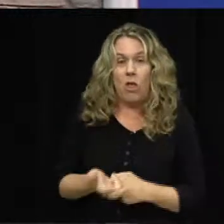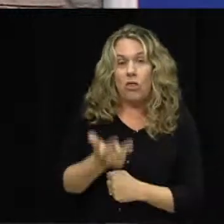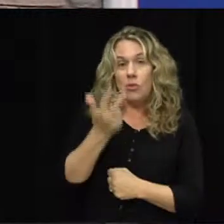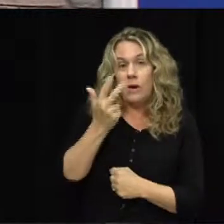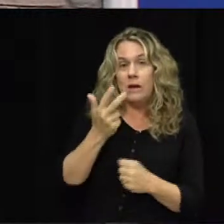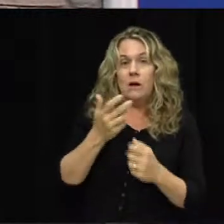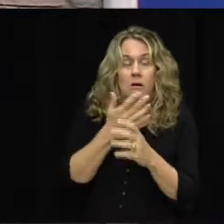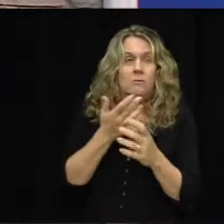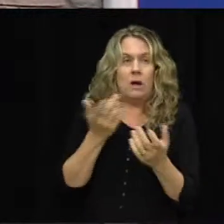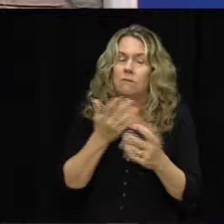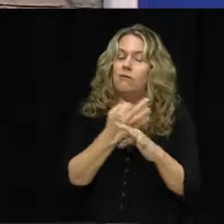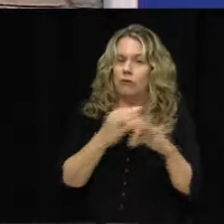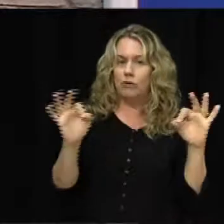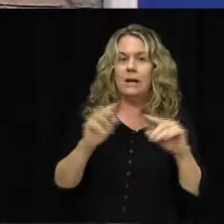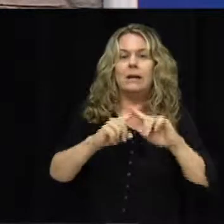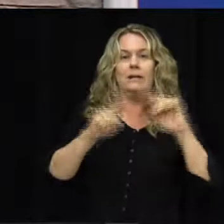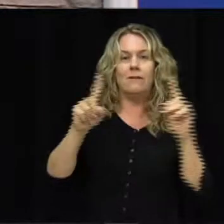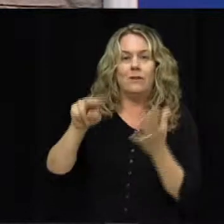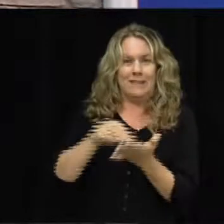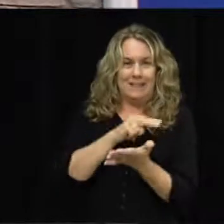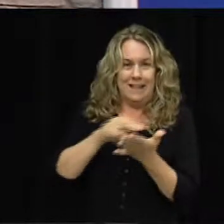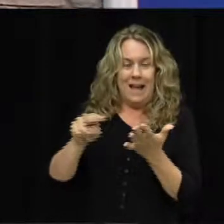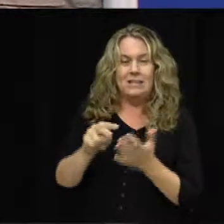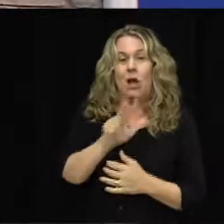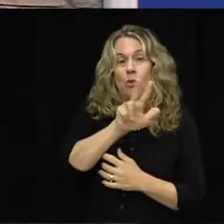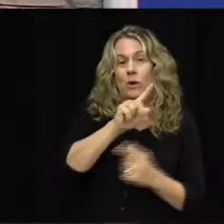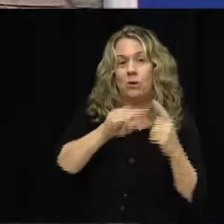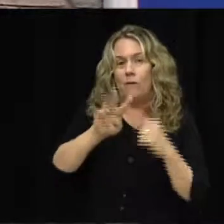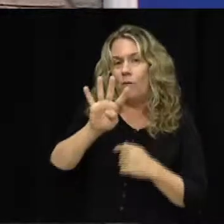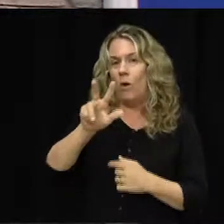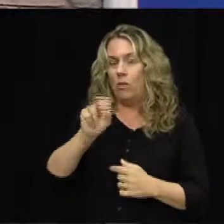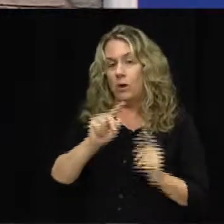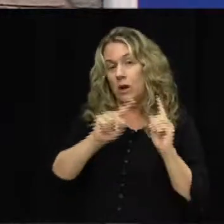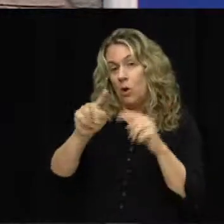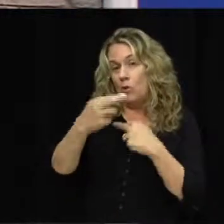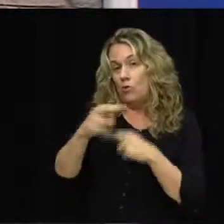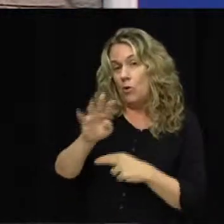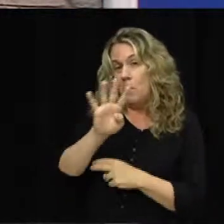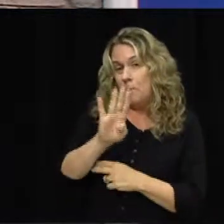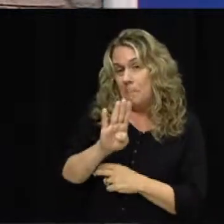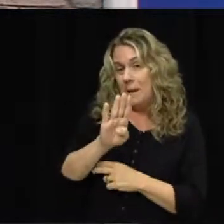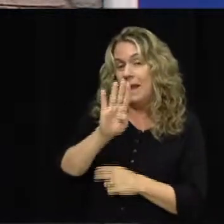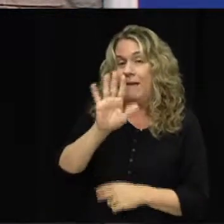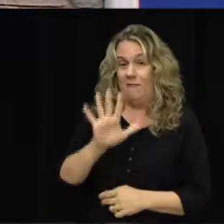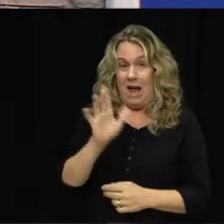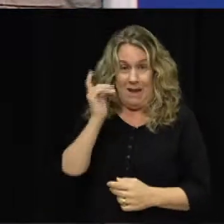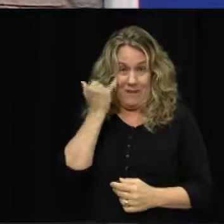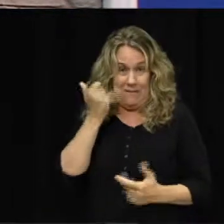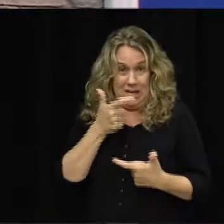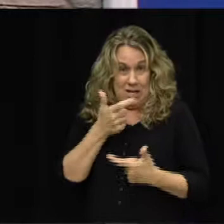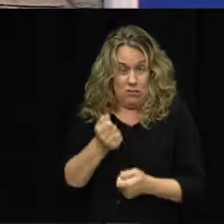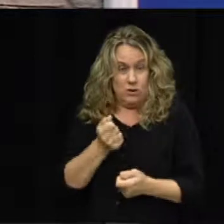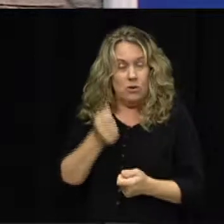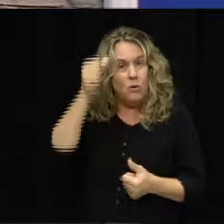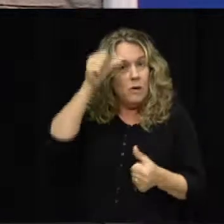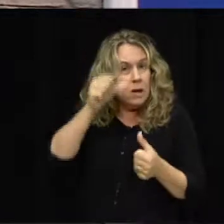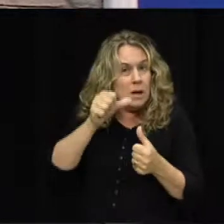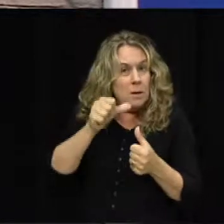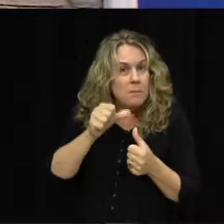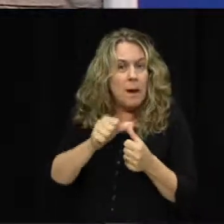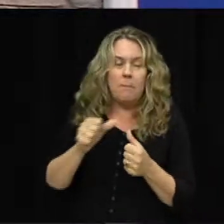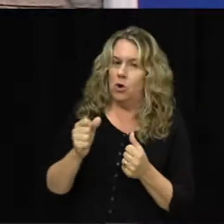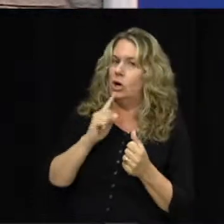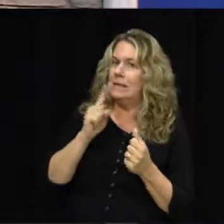free Zumba class every Monday from 3 to 4:30. Check into room B5 by 2:30 if you're interested. Keep in